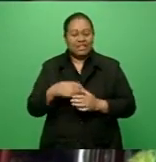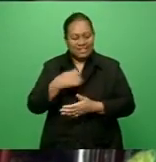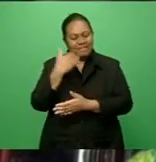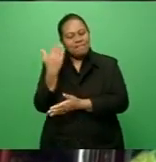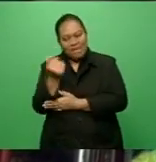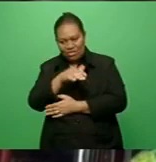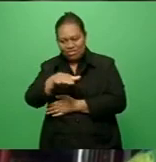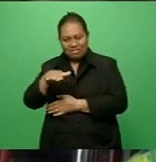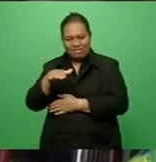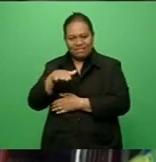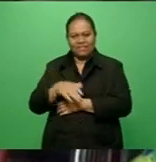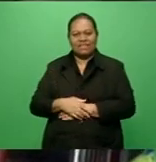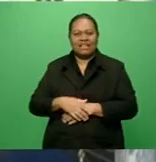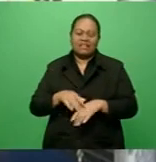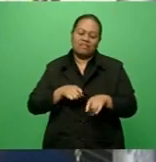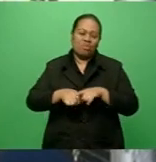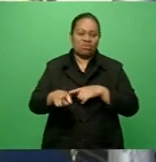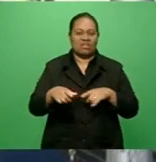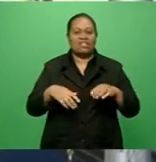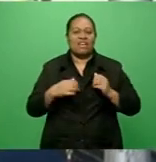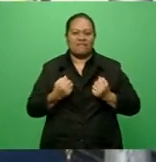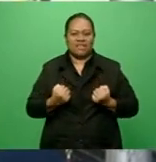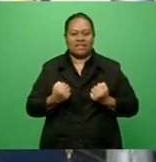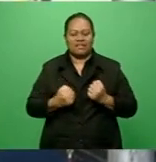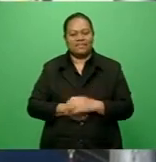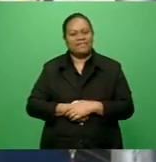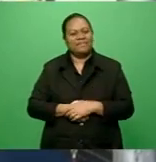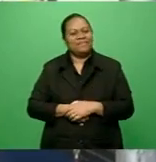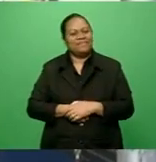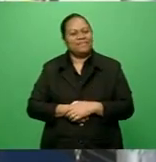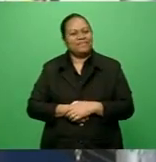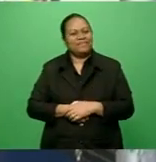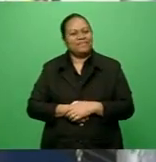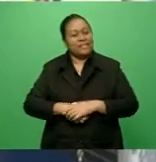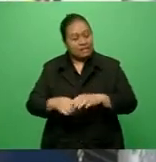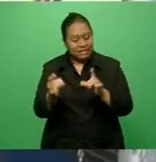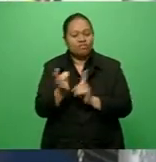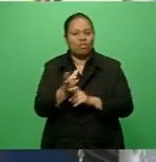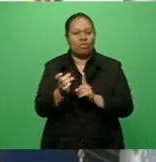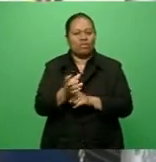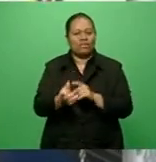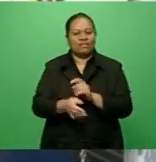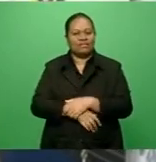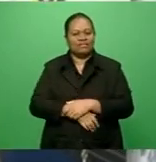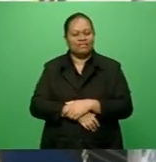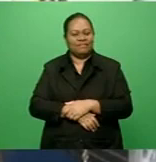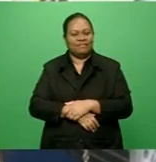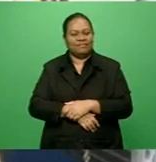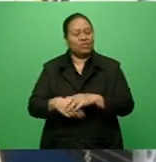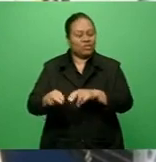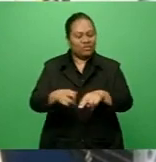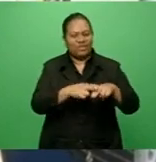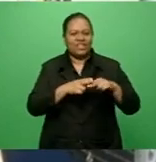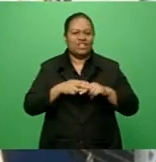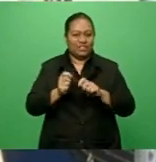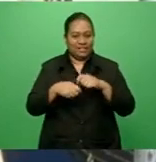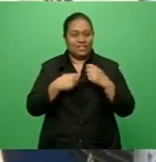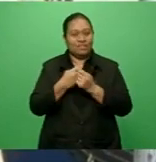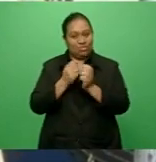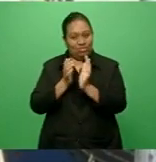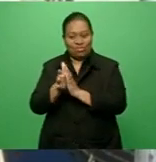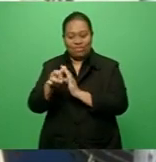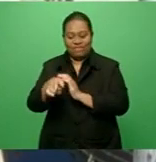on them, especially their fitness. This is one of the most important for Fiji to go and play this